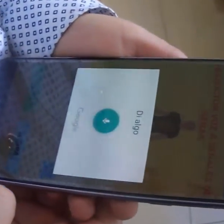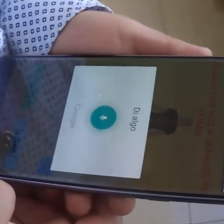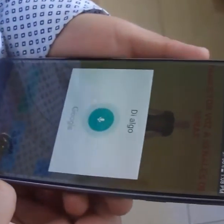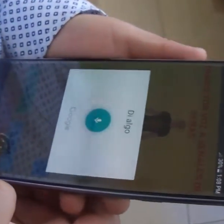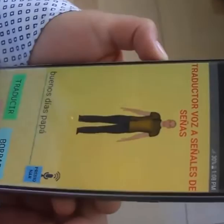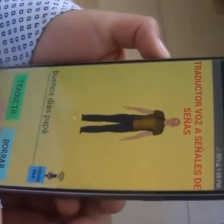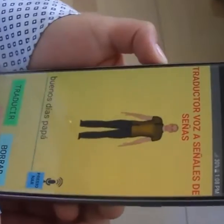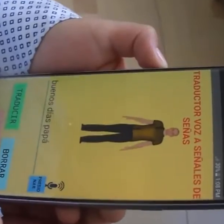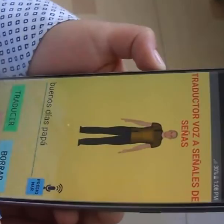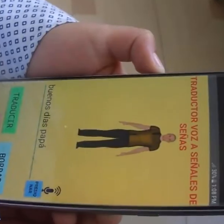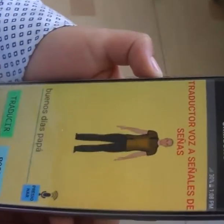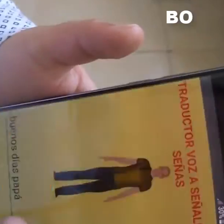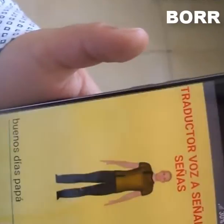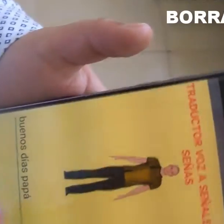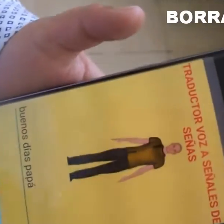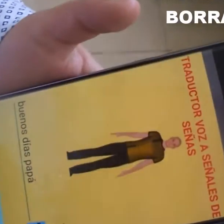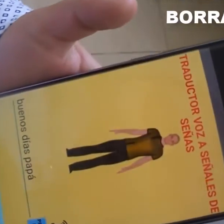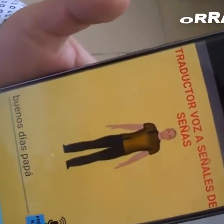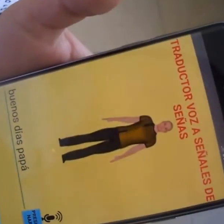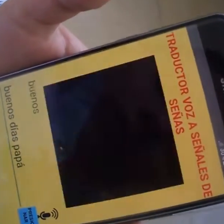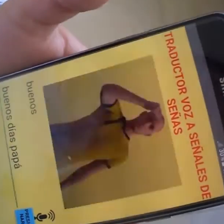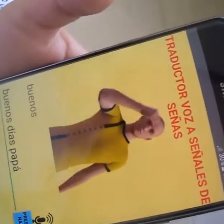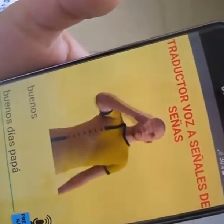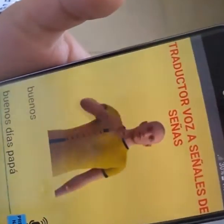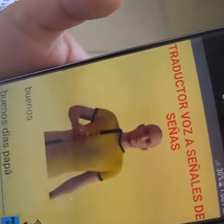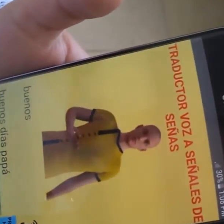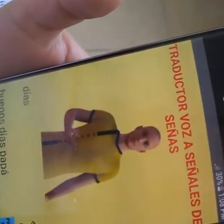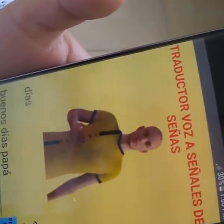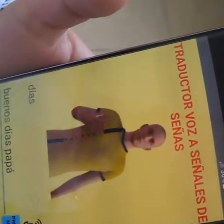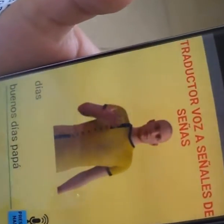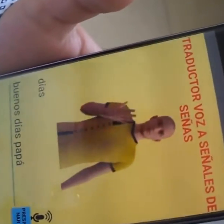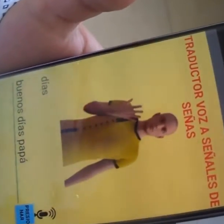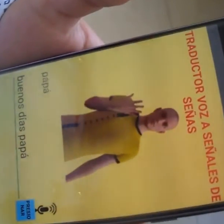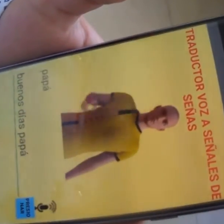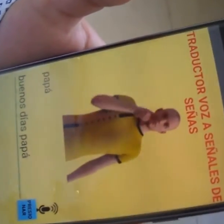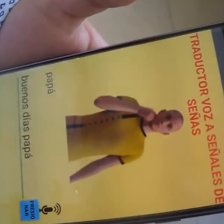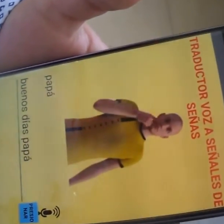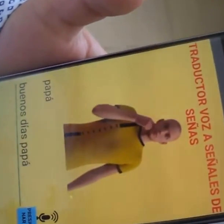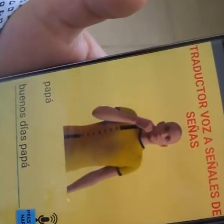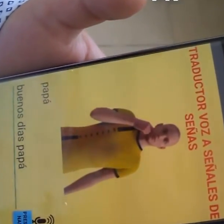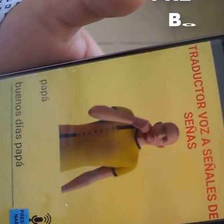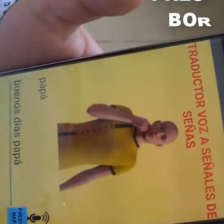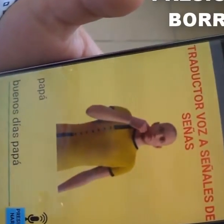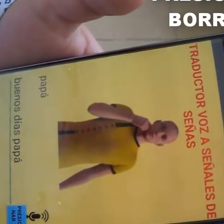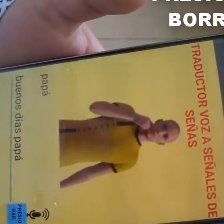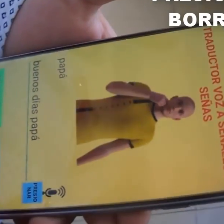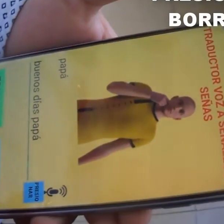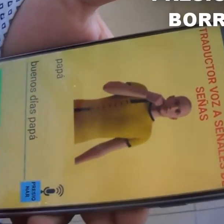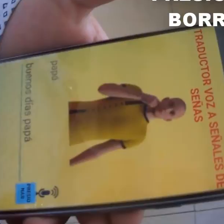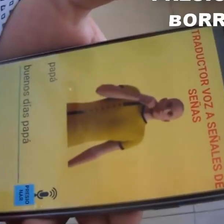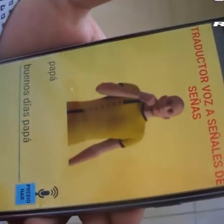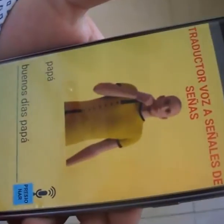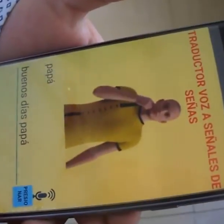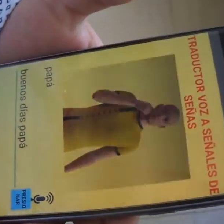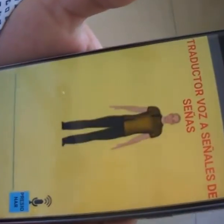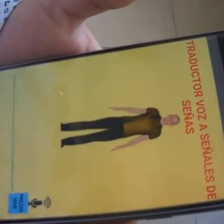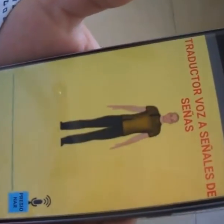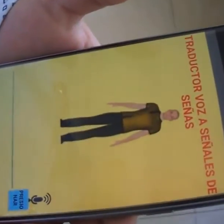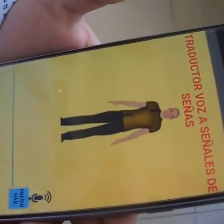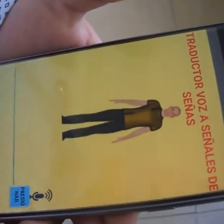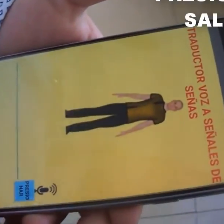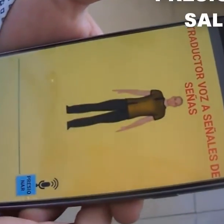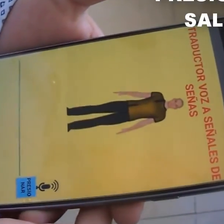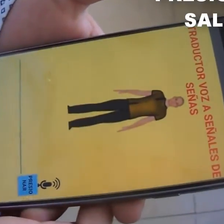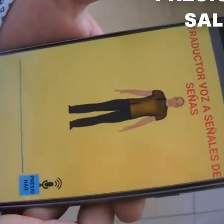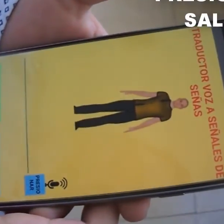makes the nations prove the glories